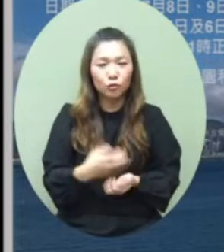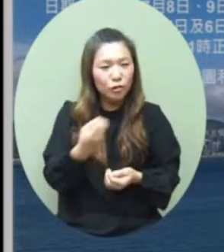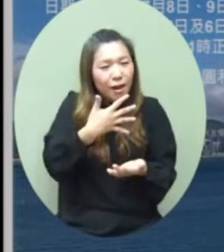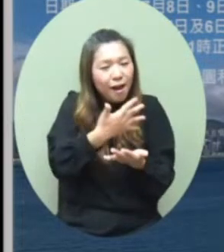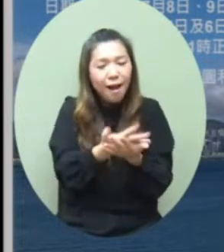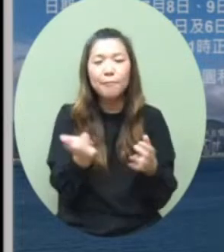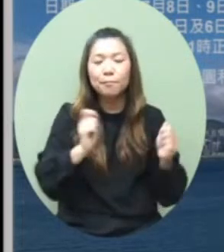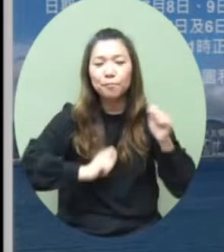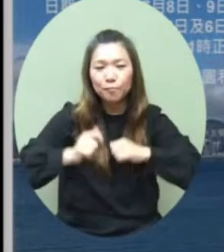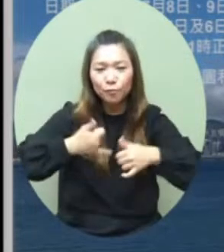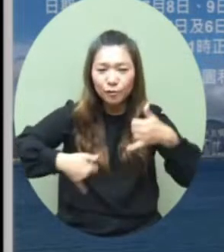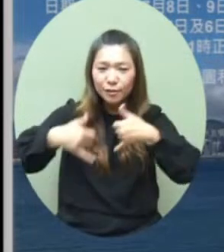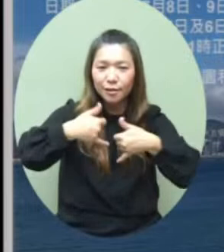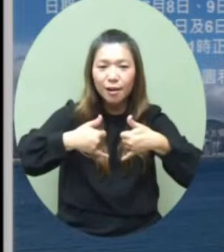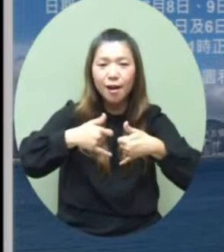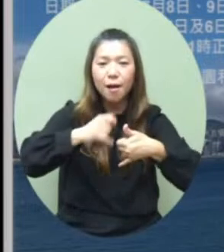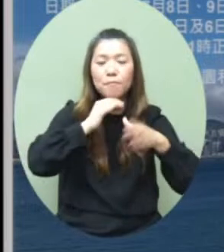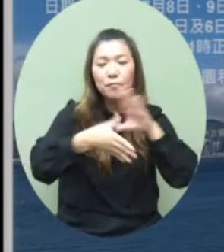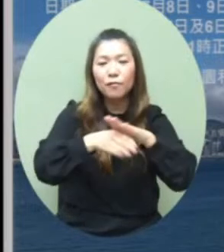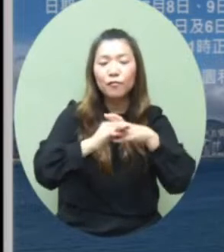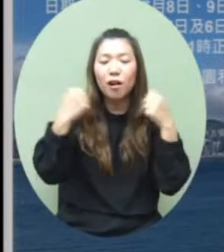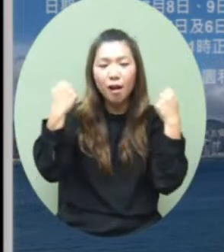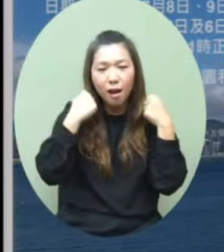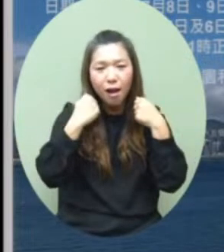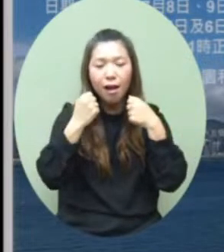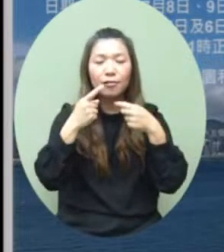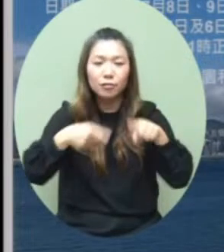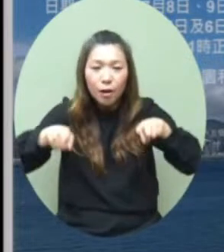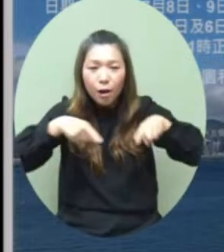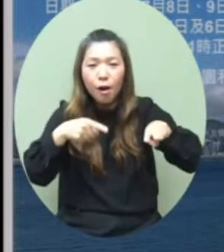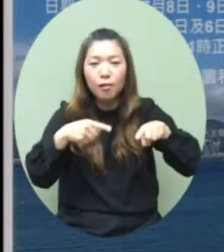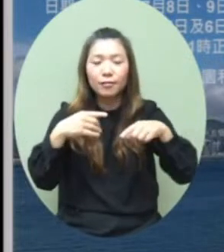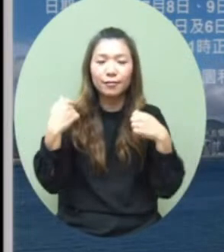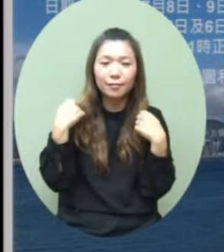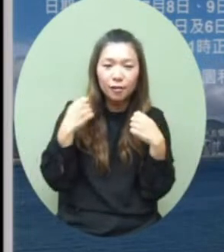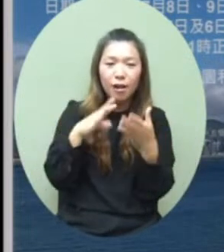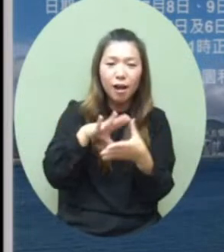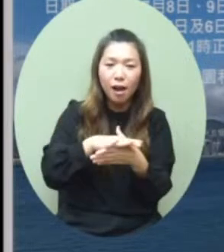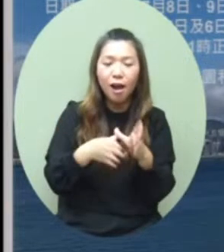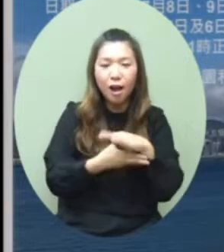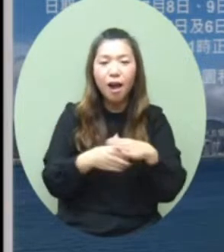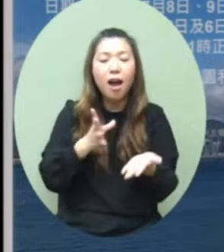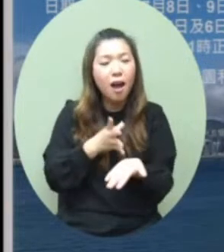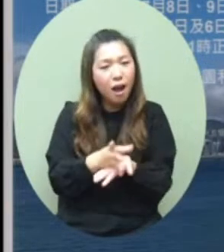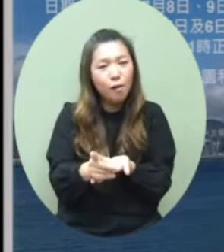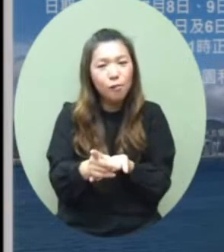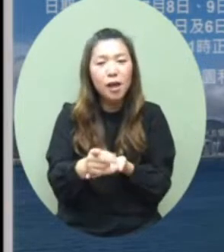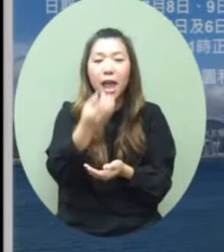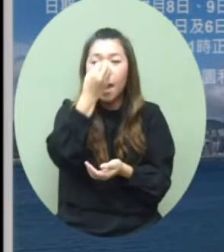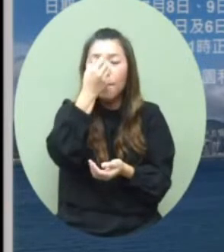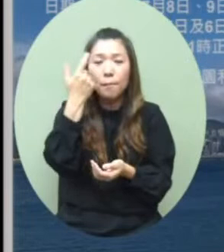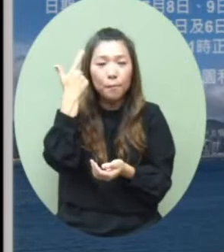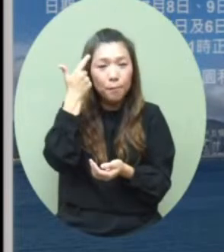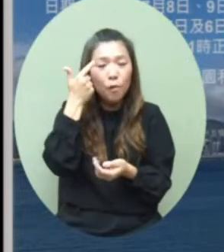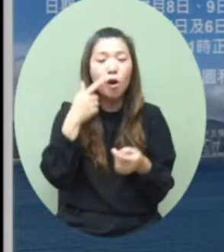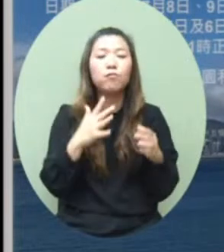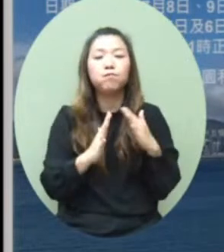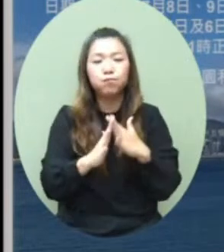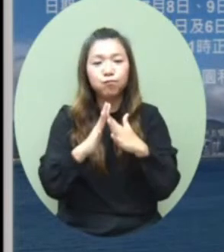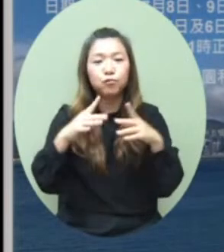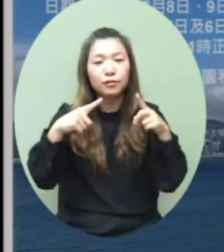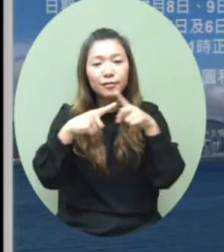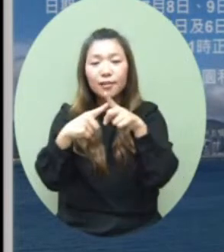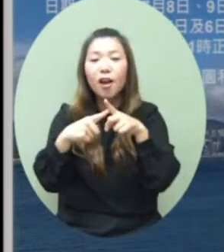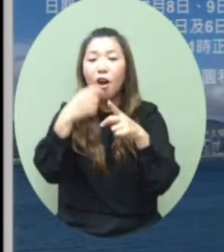The beautiful Victoria Harbor will be the backdrop. There are different performances, including music, sports, etc.